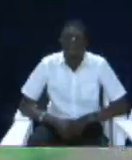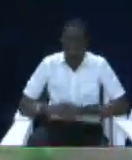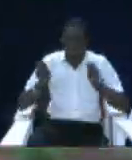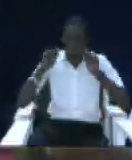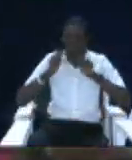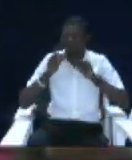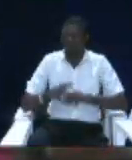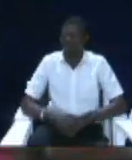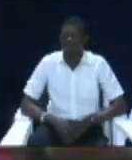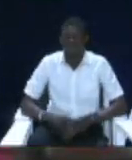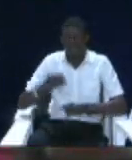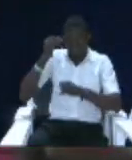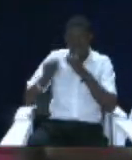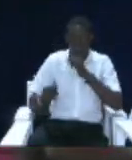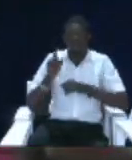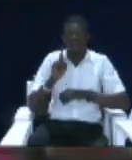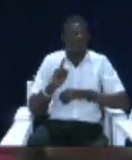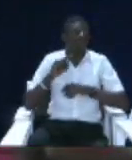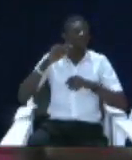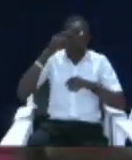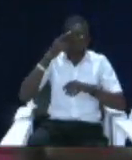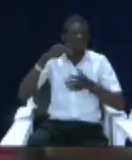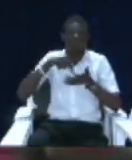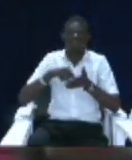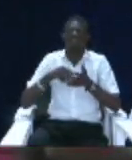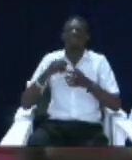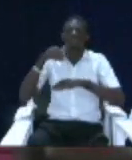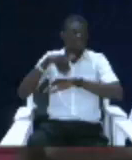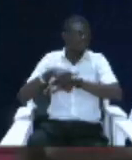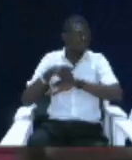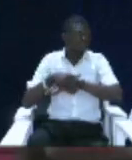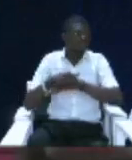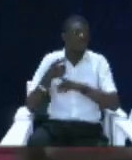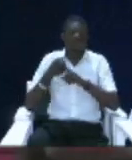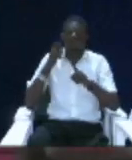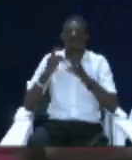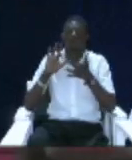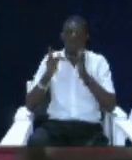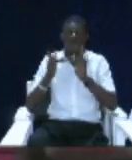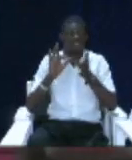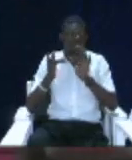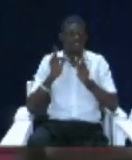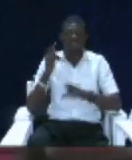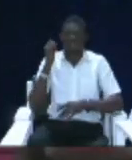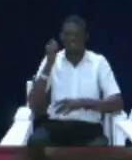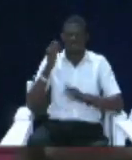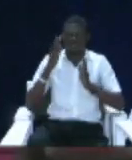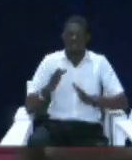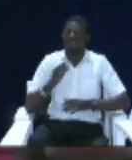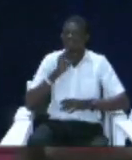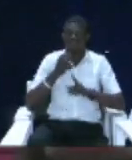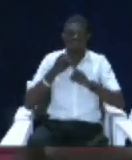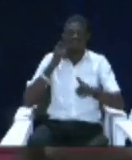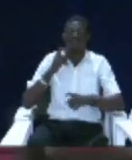Hallelujah. And the last one for this night from the online testifiers is from